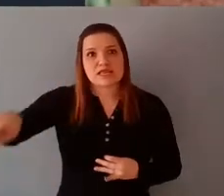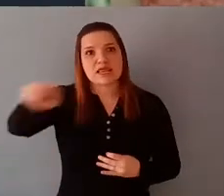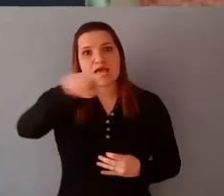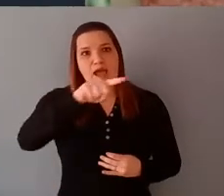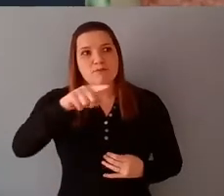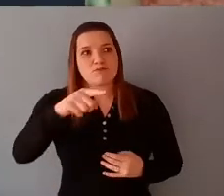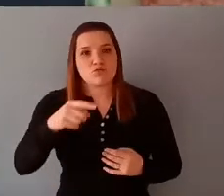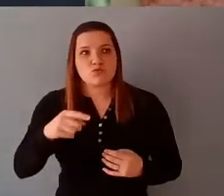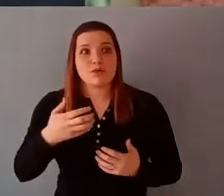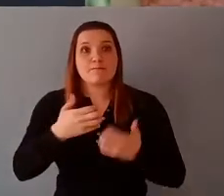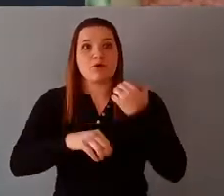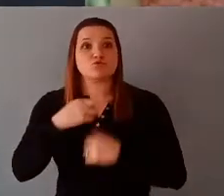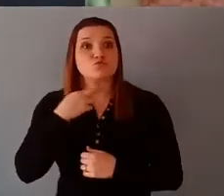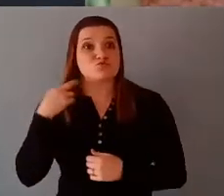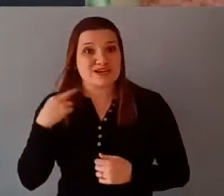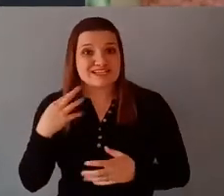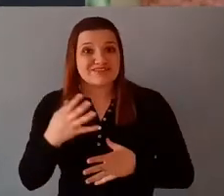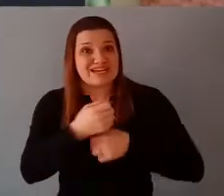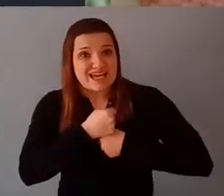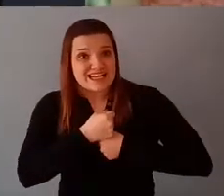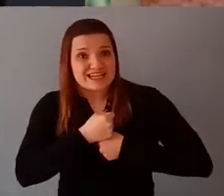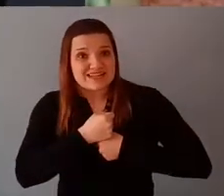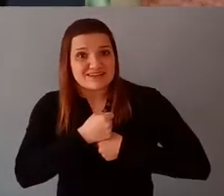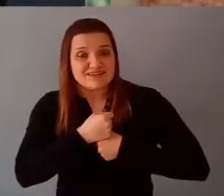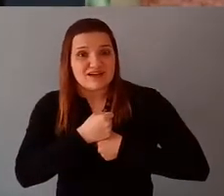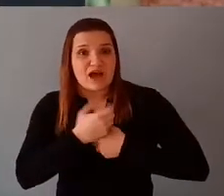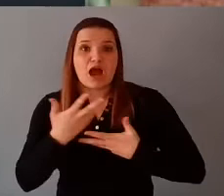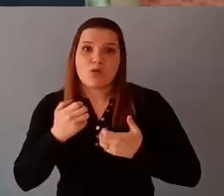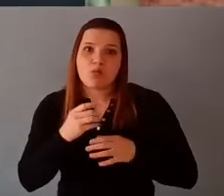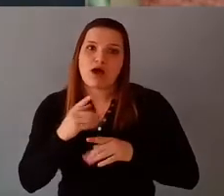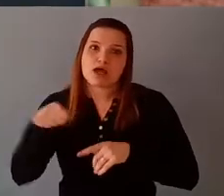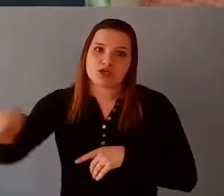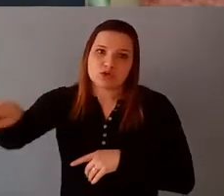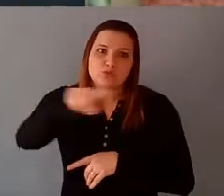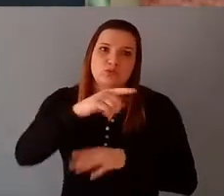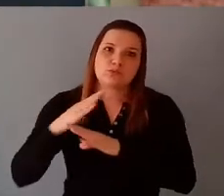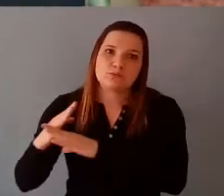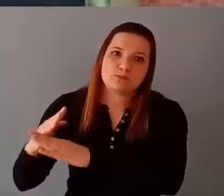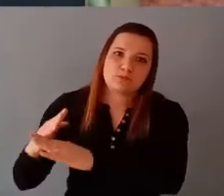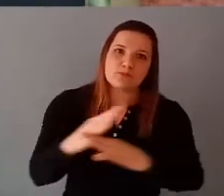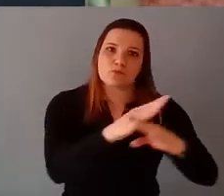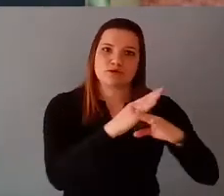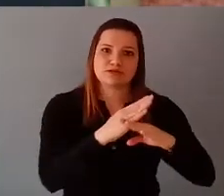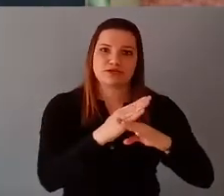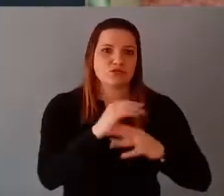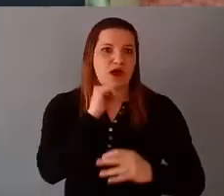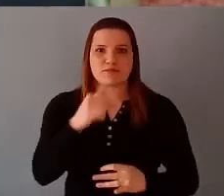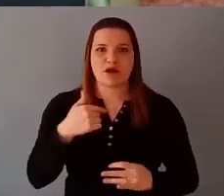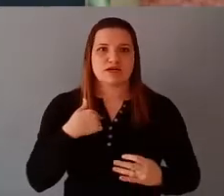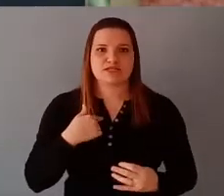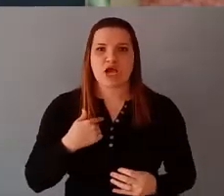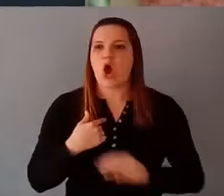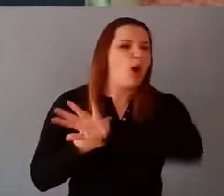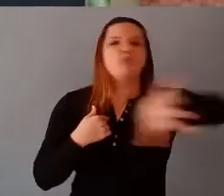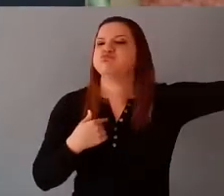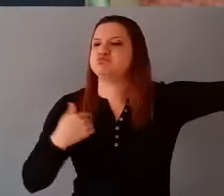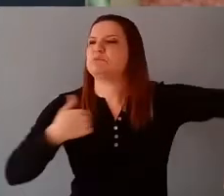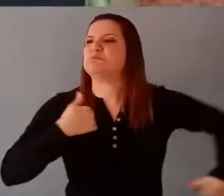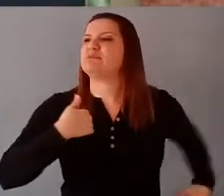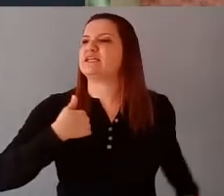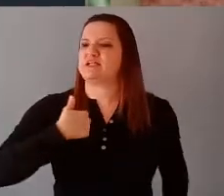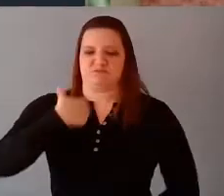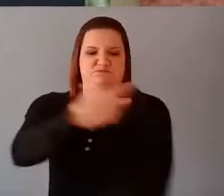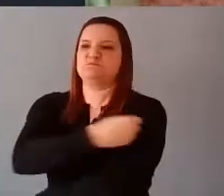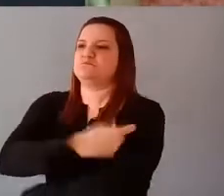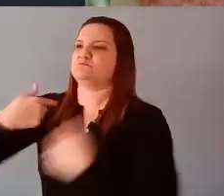of exposure. I want to give them all the protection that we possibly can. So I'm not going to selfishly, jump in front of the